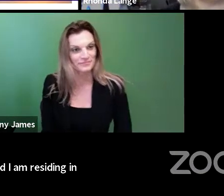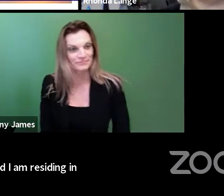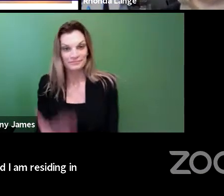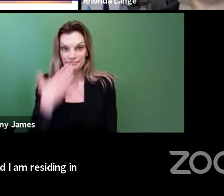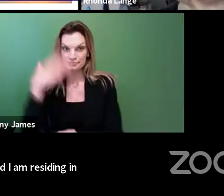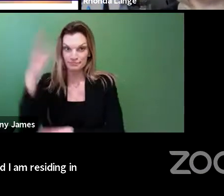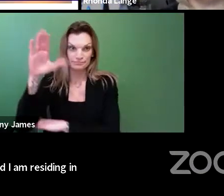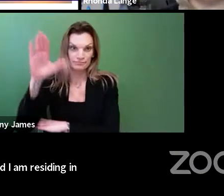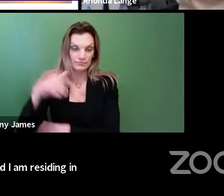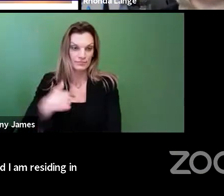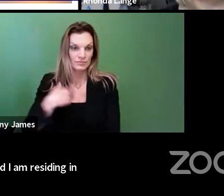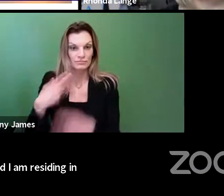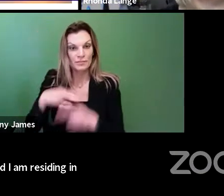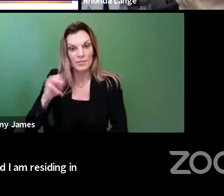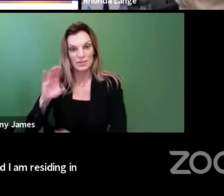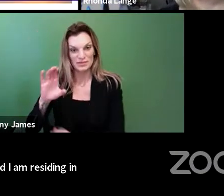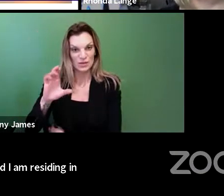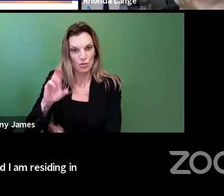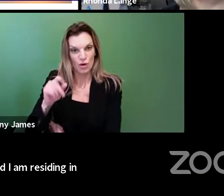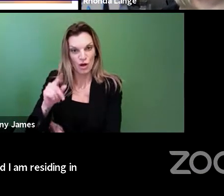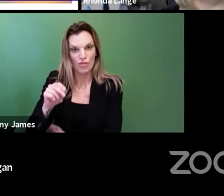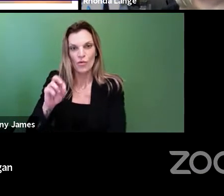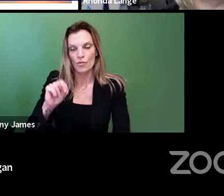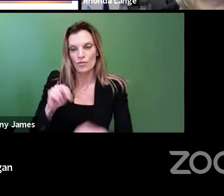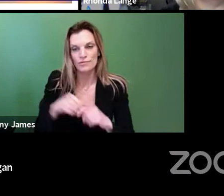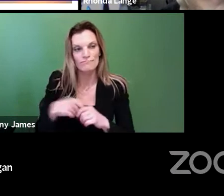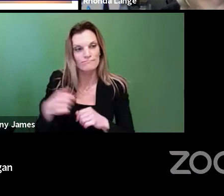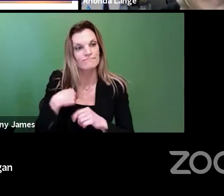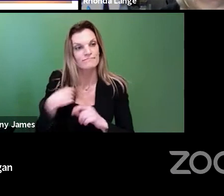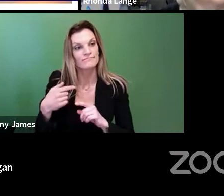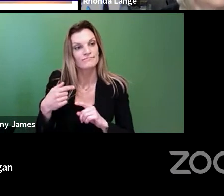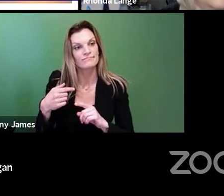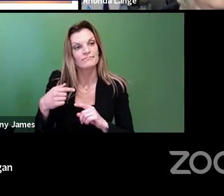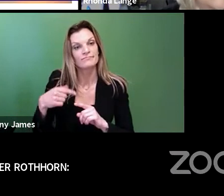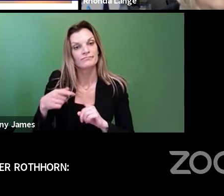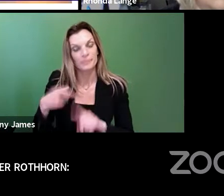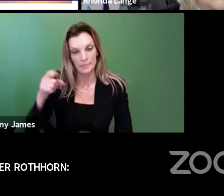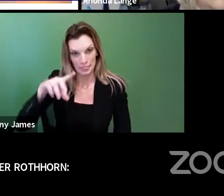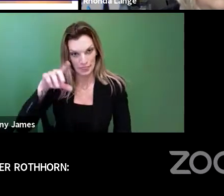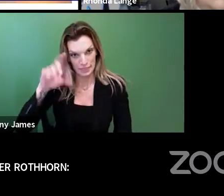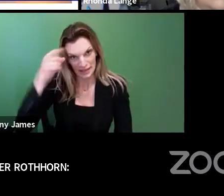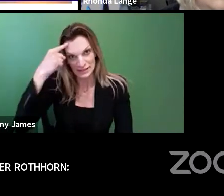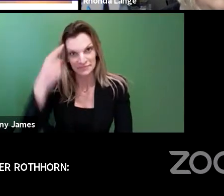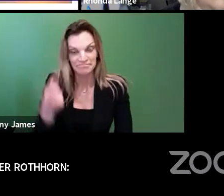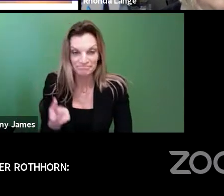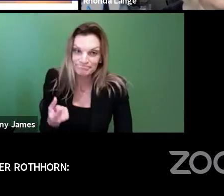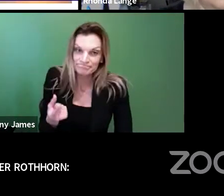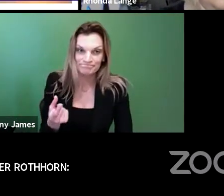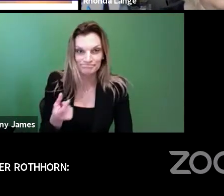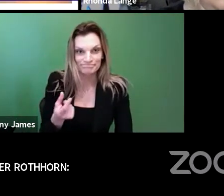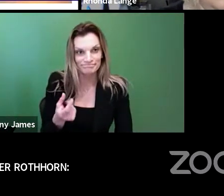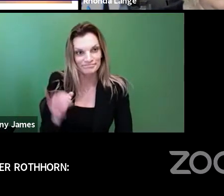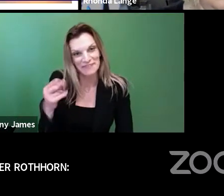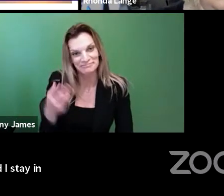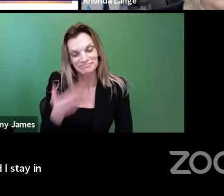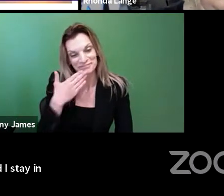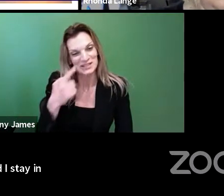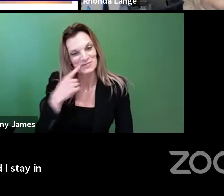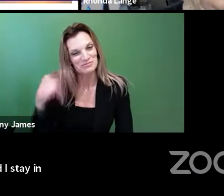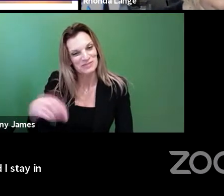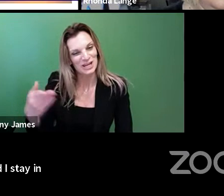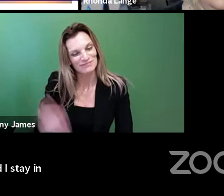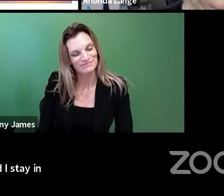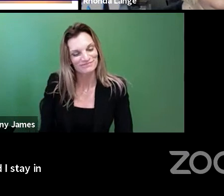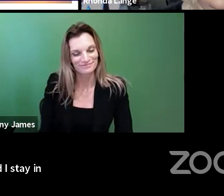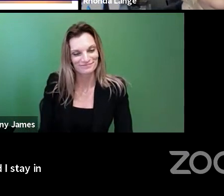Evening, everybody. My name is MC Rothborn, and I'm in Lansing. I stay in Lansing. And thanks for being here tonight.